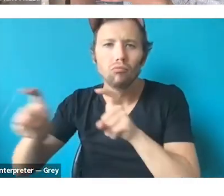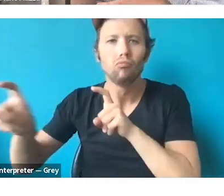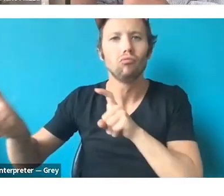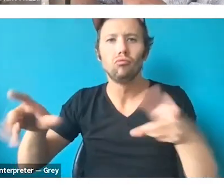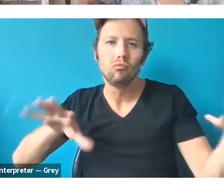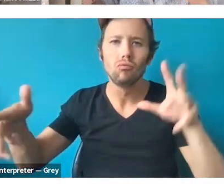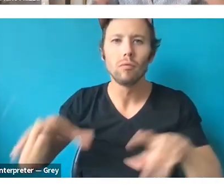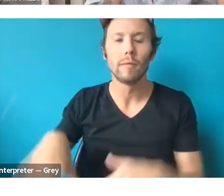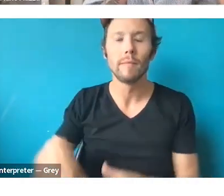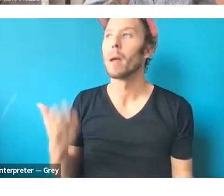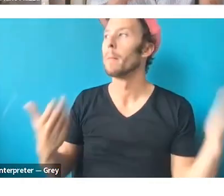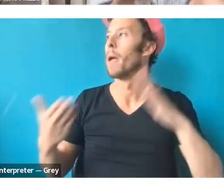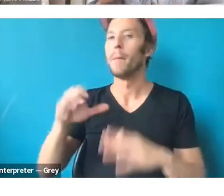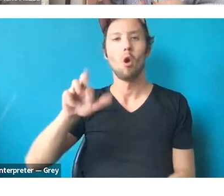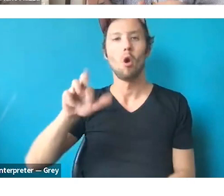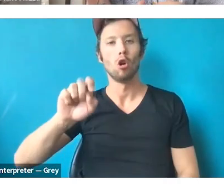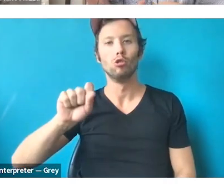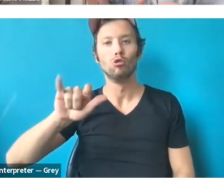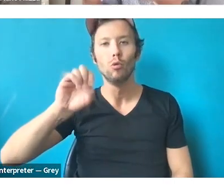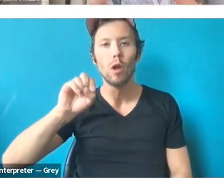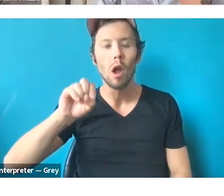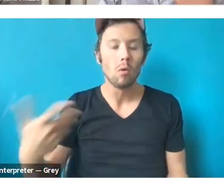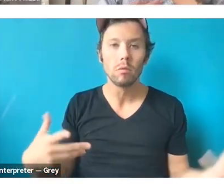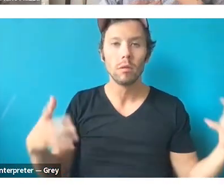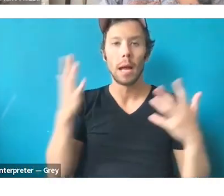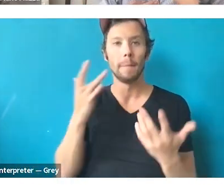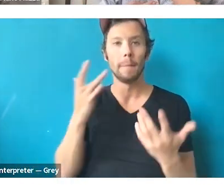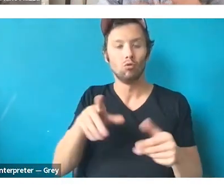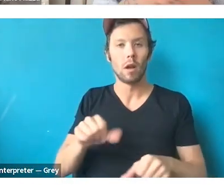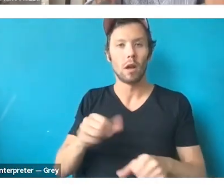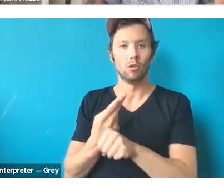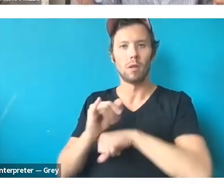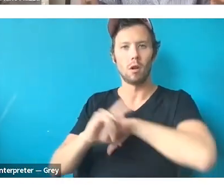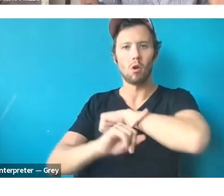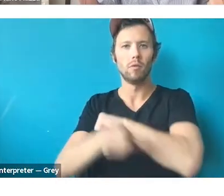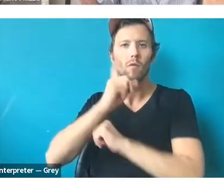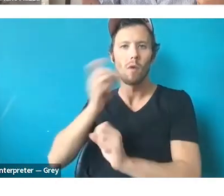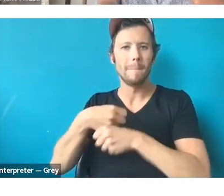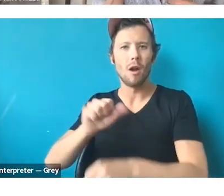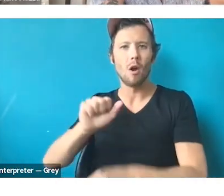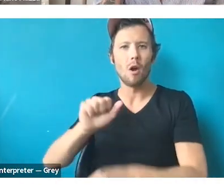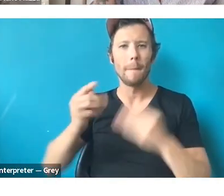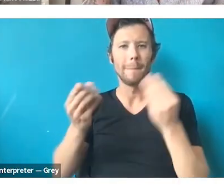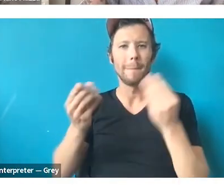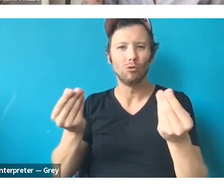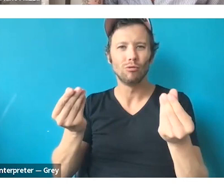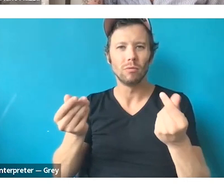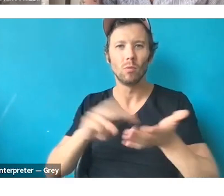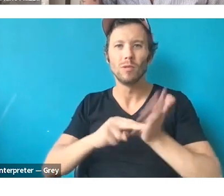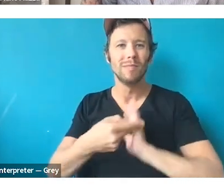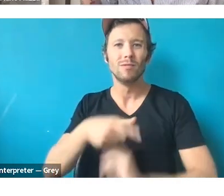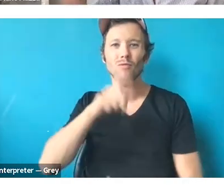work with this flower waste to be able to kind of make art materials? You know, there are other, I'm sure there are other uses of flowers as well. Something to